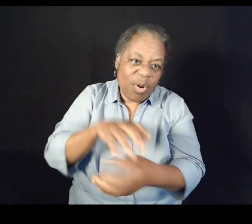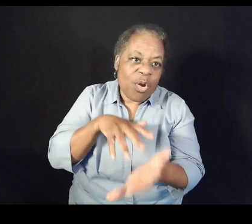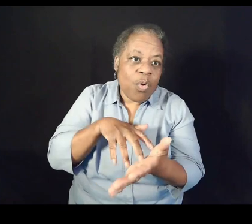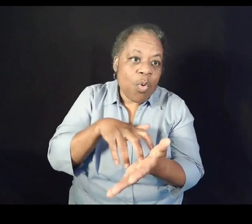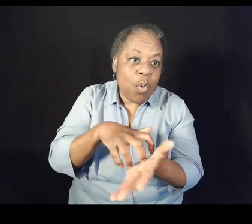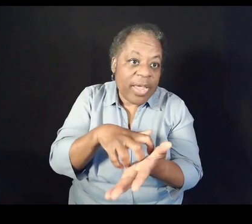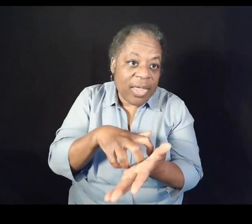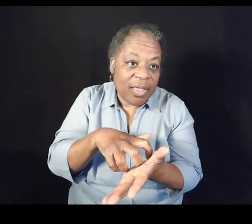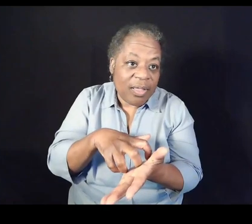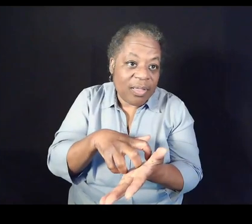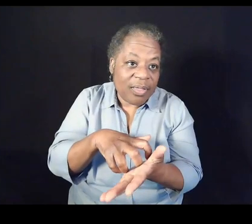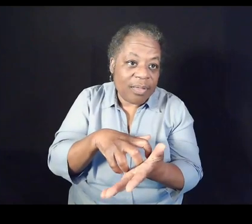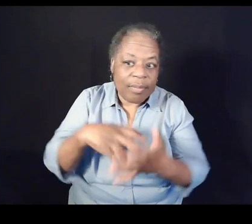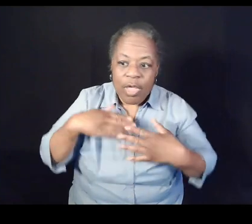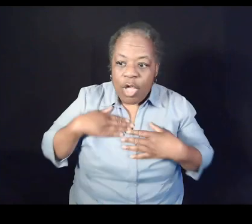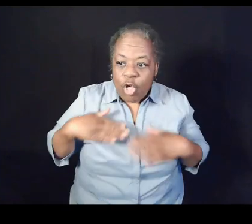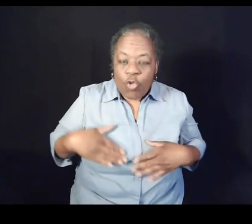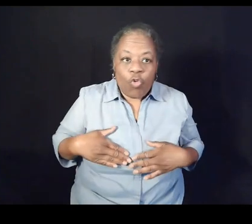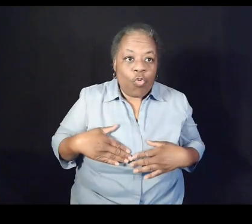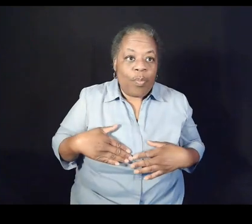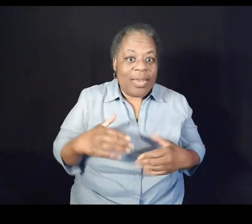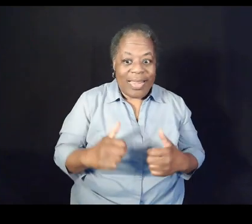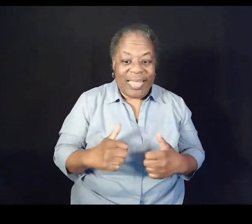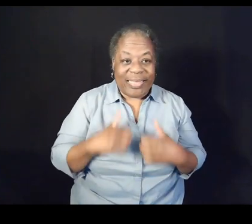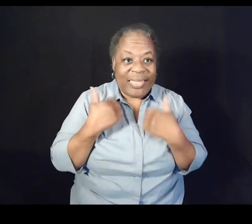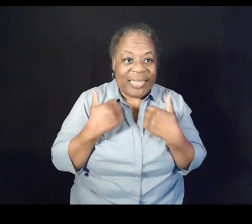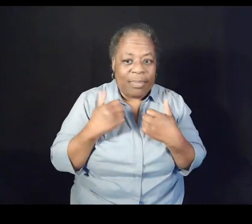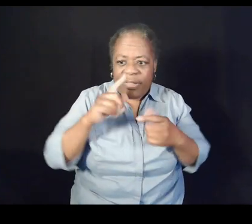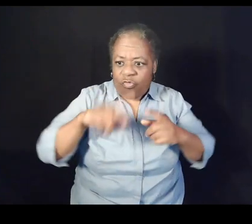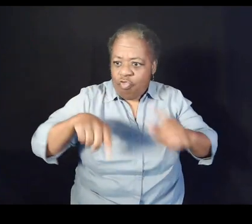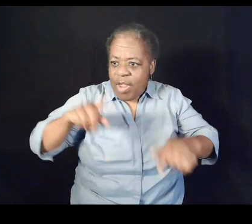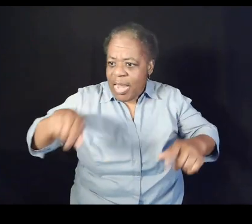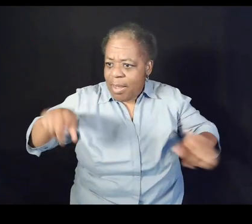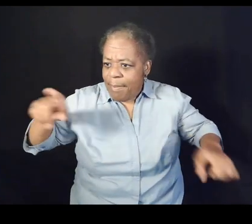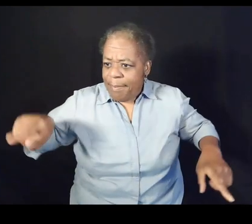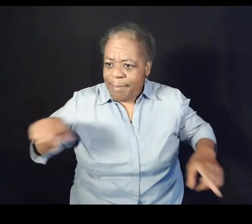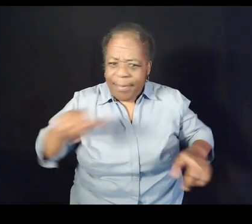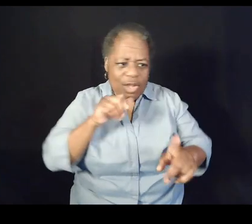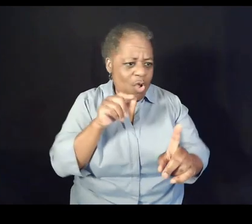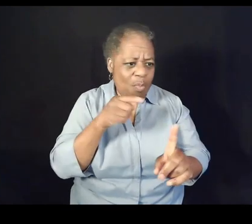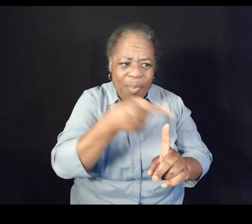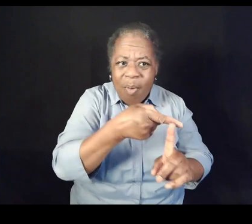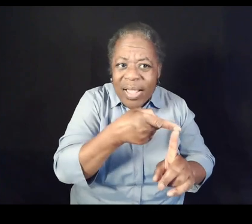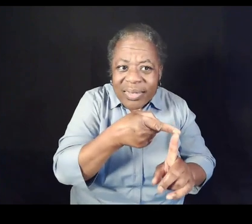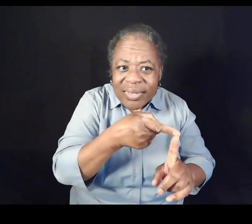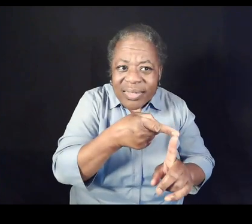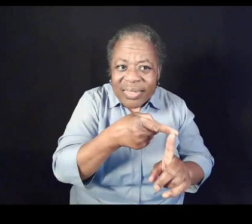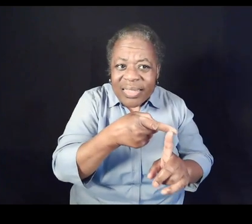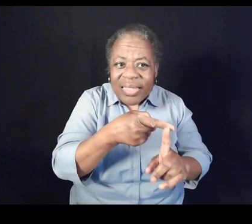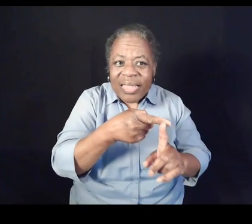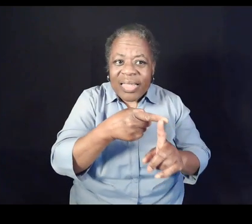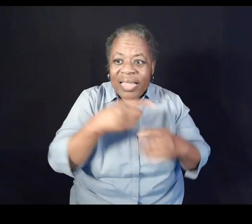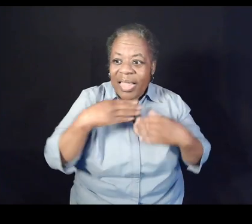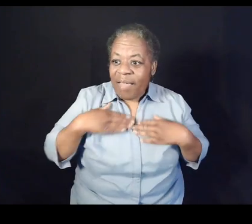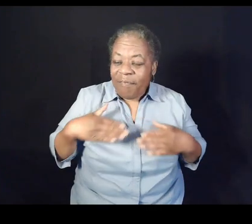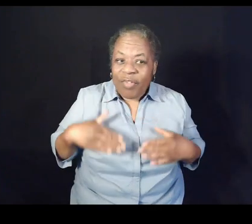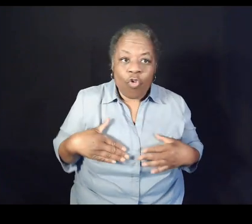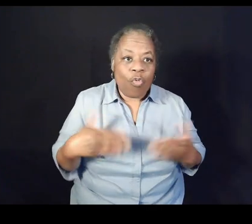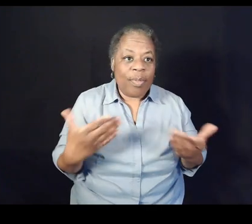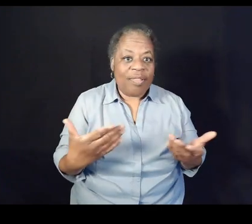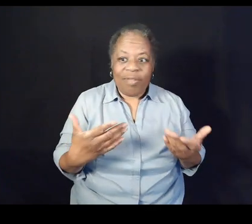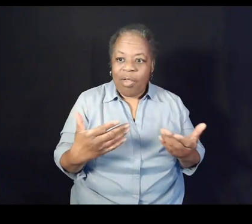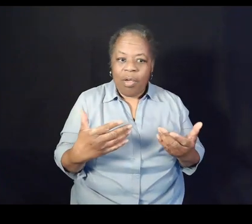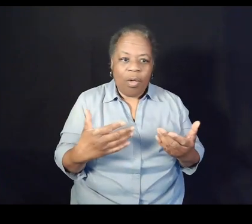If human existence is random and pointless, she asks, if human beings are simply highly evolved